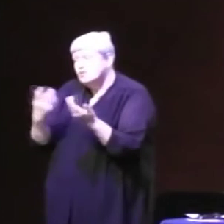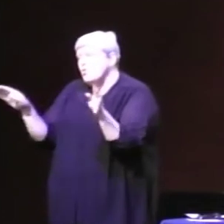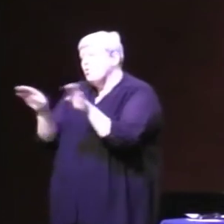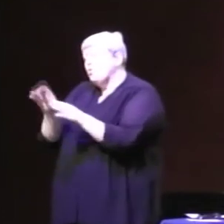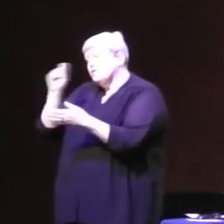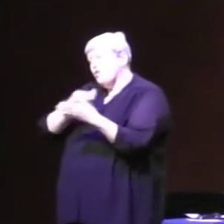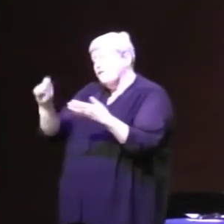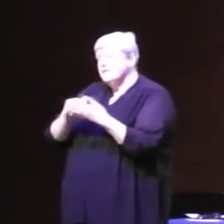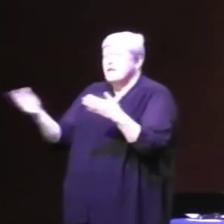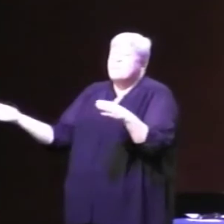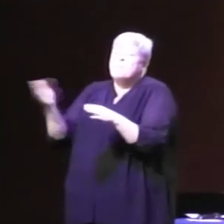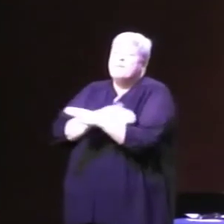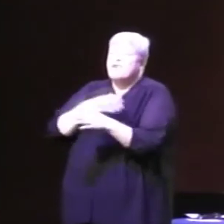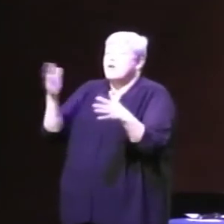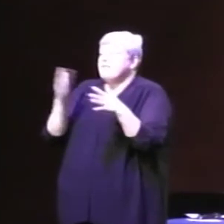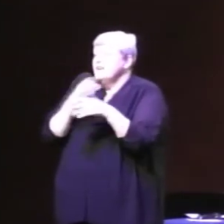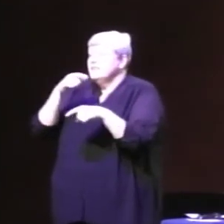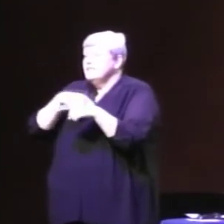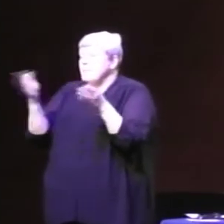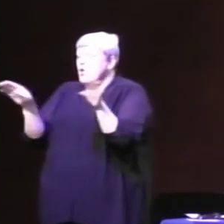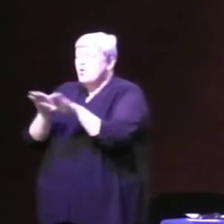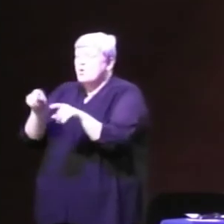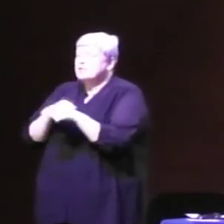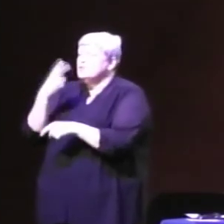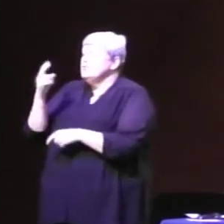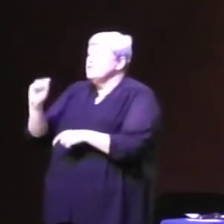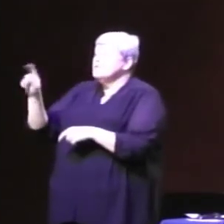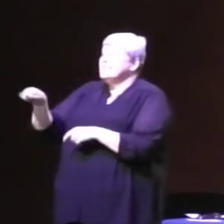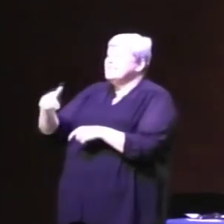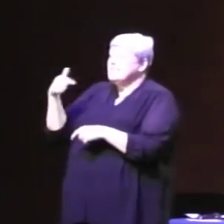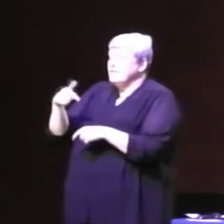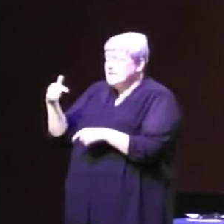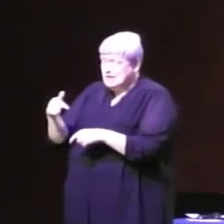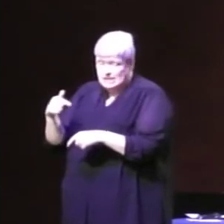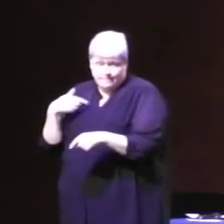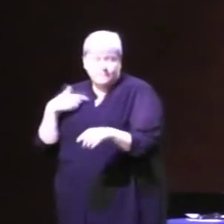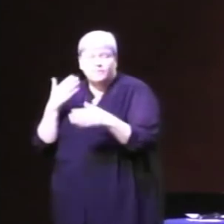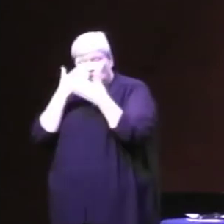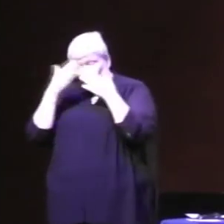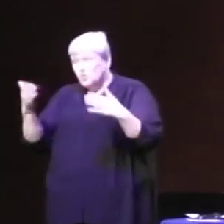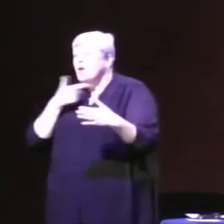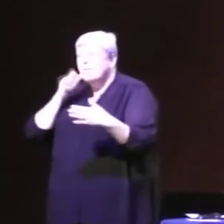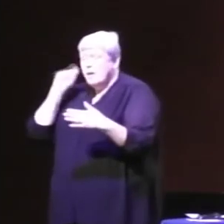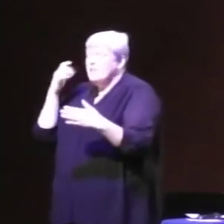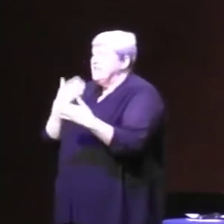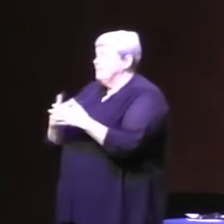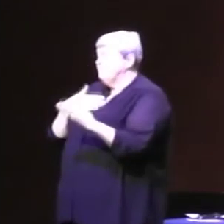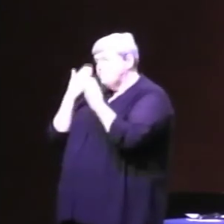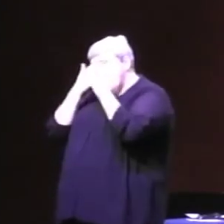first closures begin in 2017, to highlight the impact of these closures to the public and to oppose the